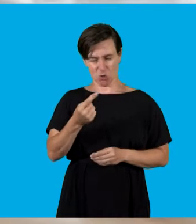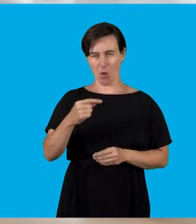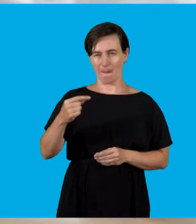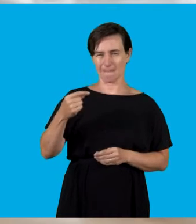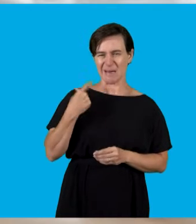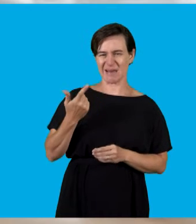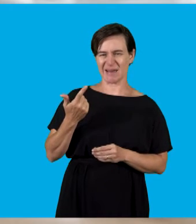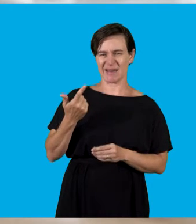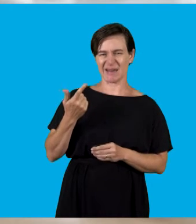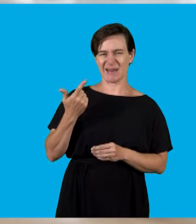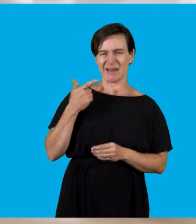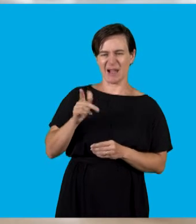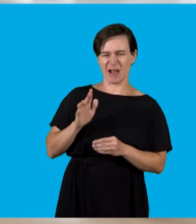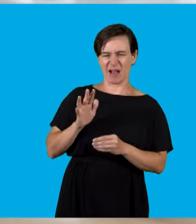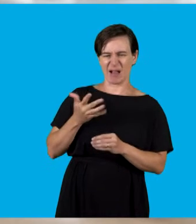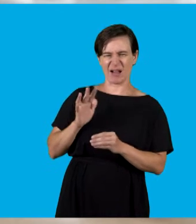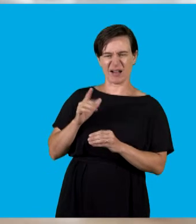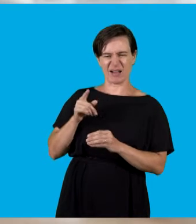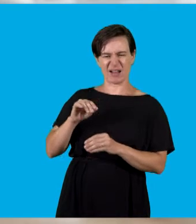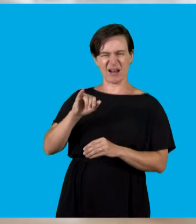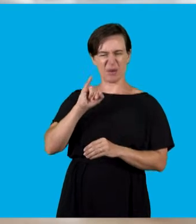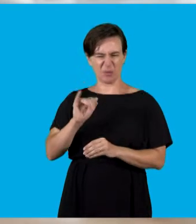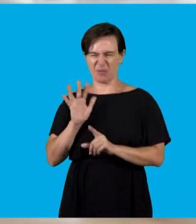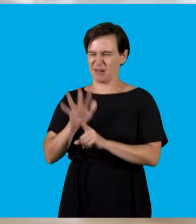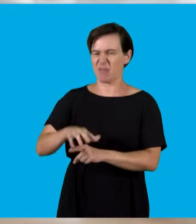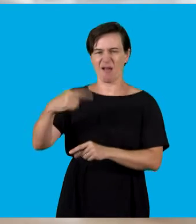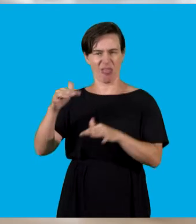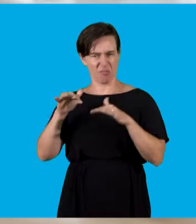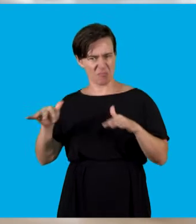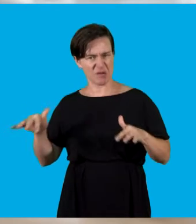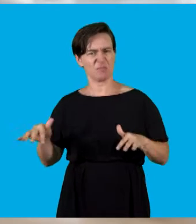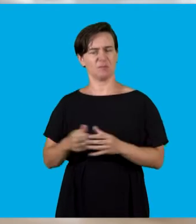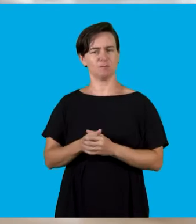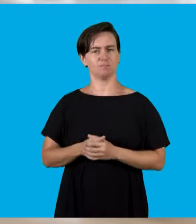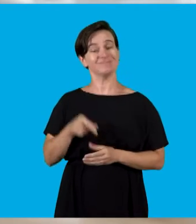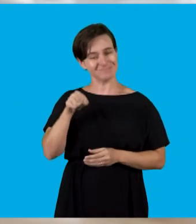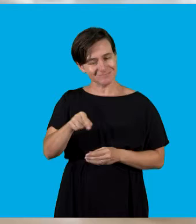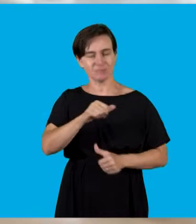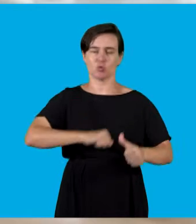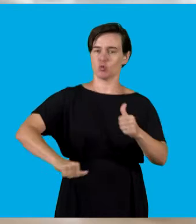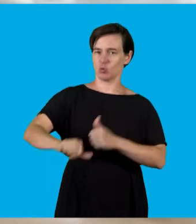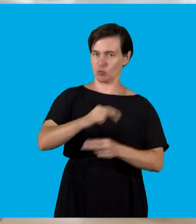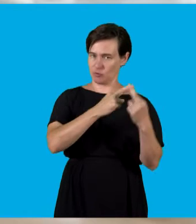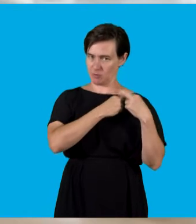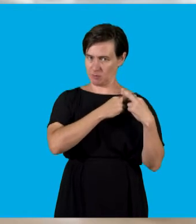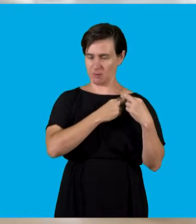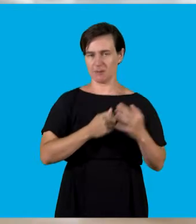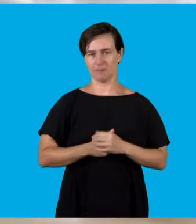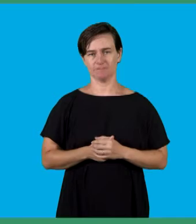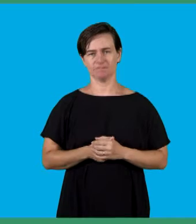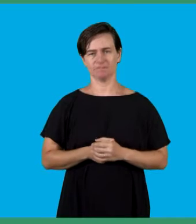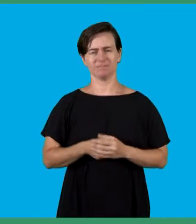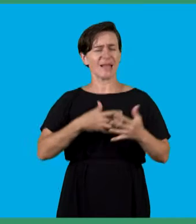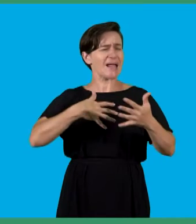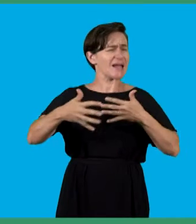the rights of others, making sure that you take care of the environment that you live in. That is social responsibility. It